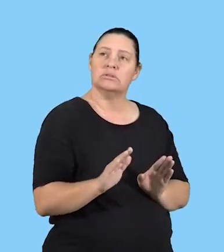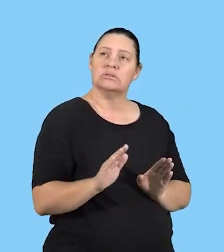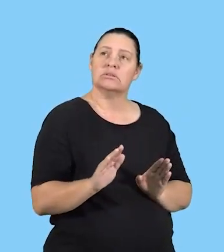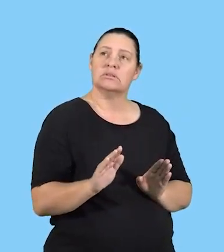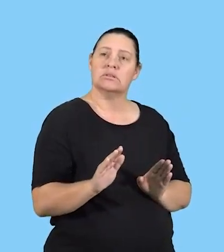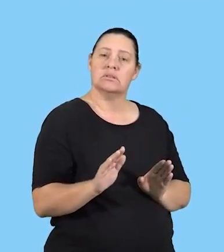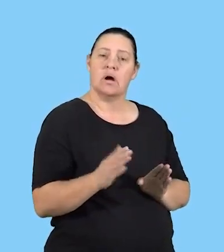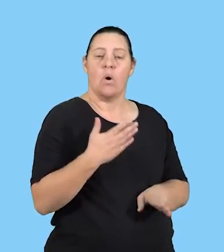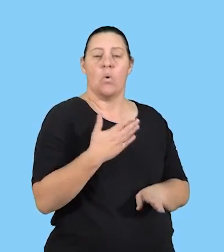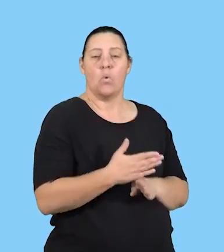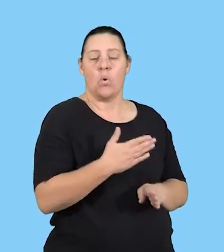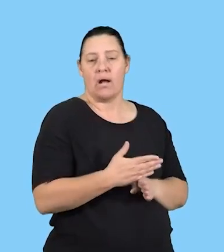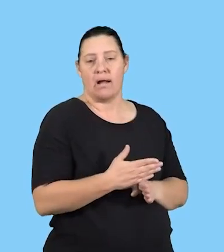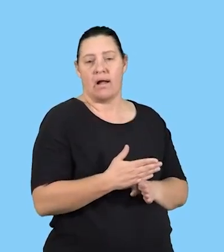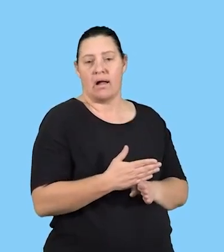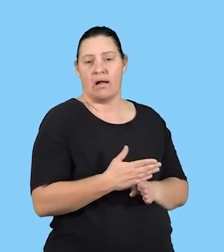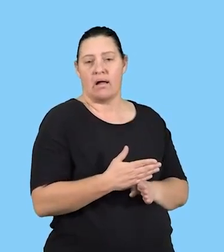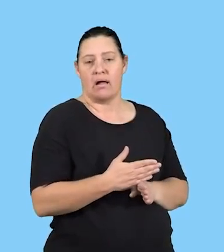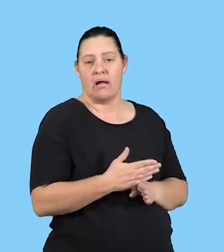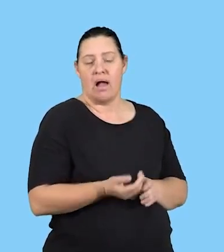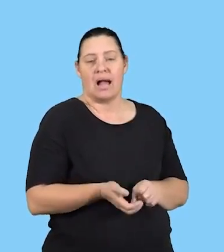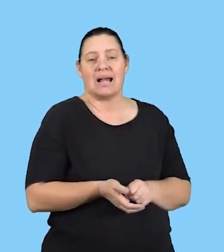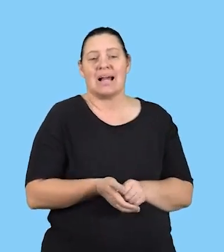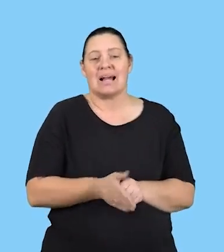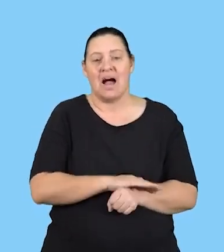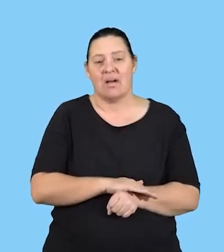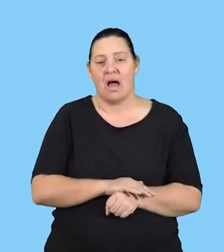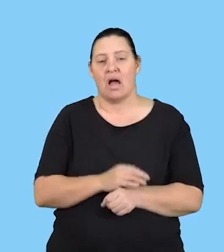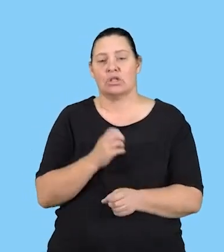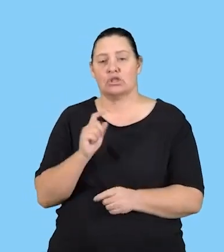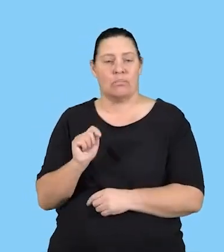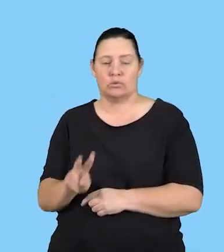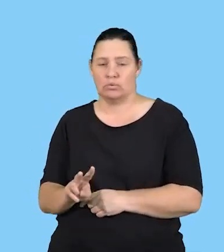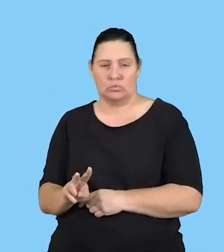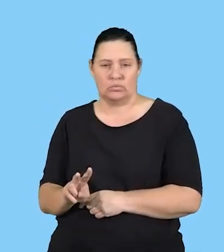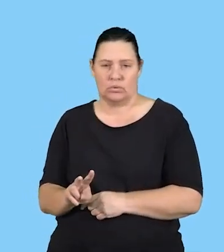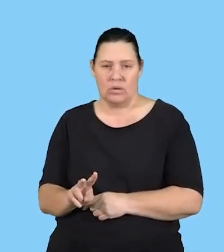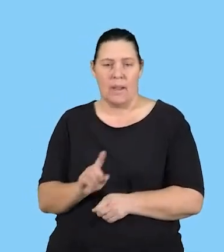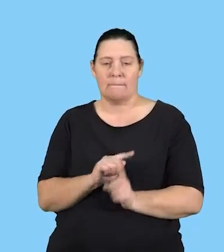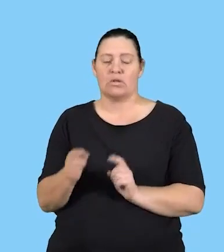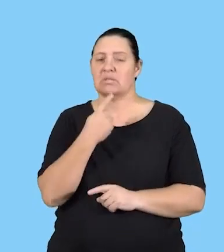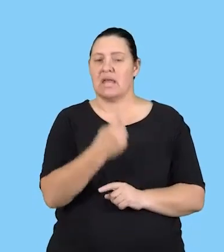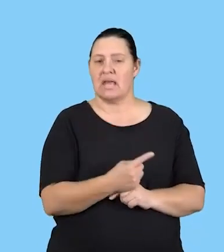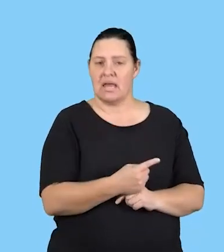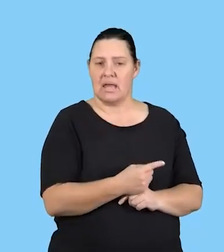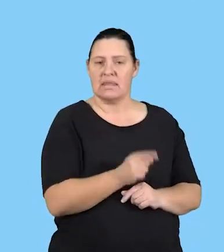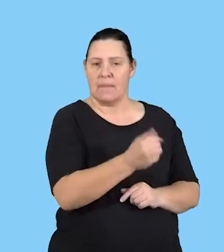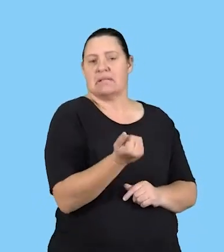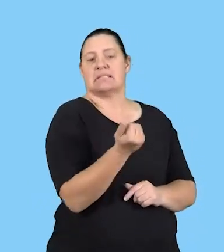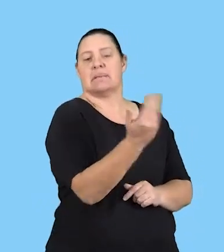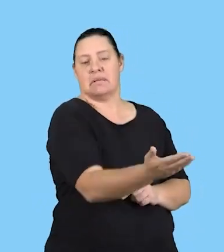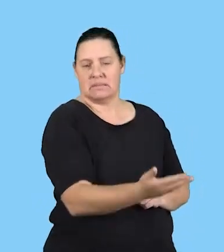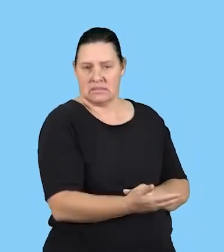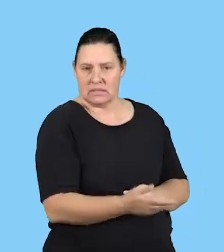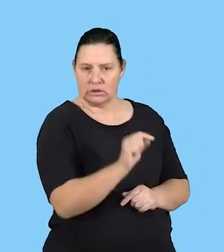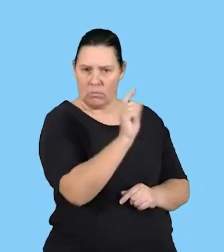any work that is going to be covered in term 2. Yet you are saying that learners must submit